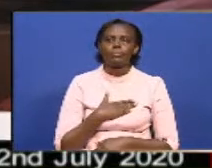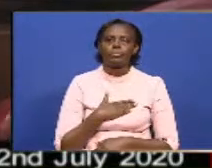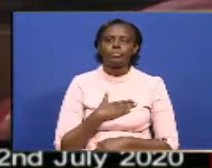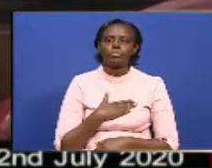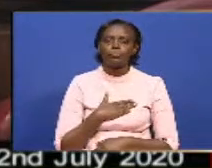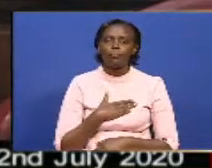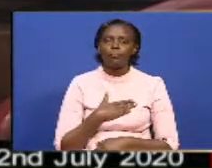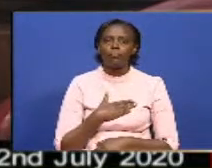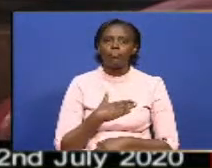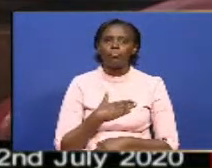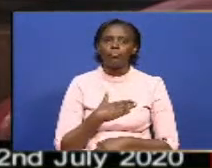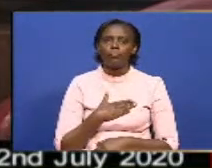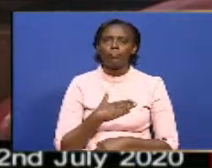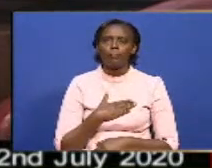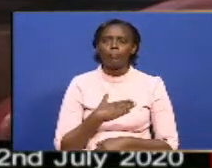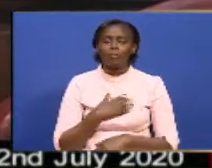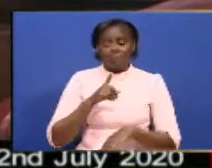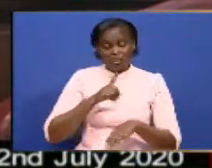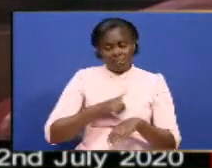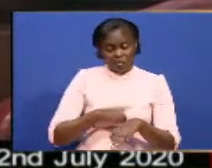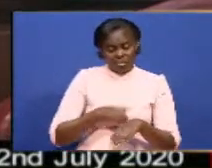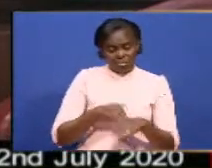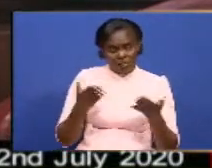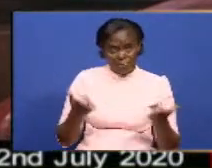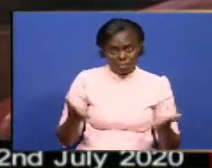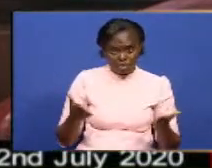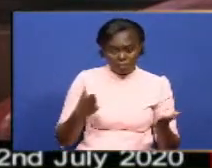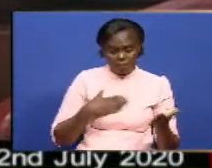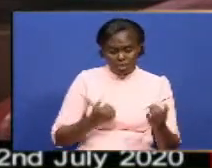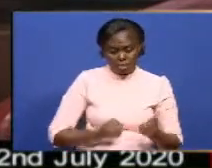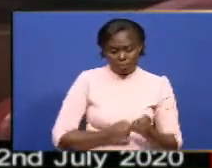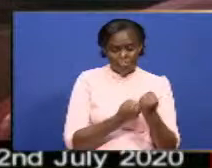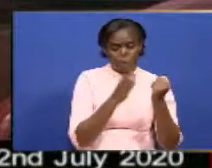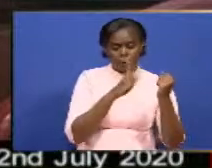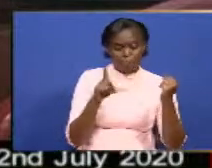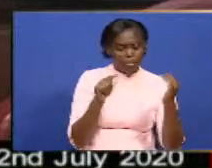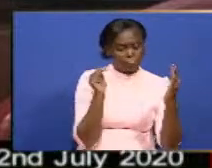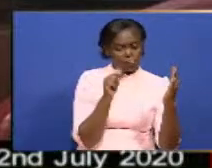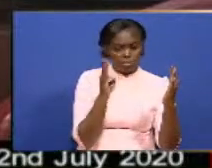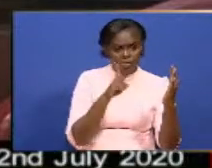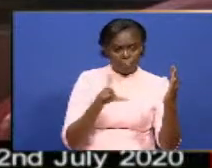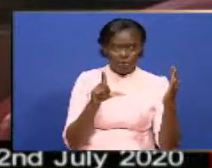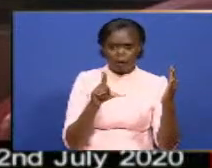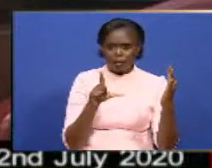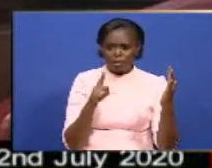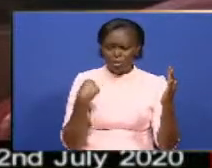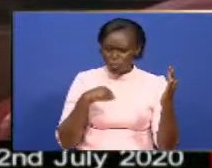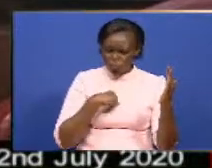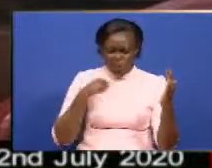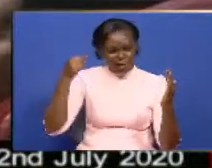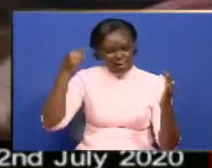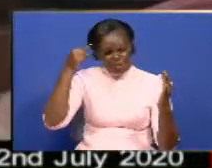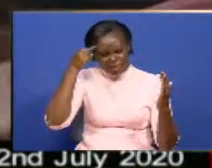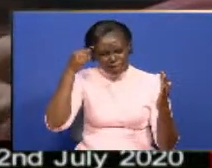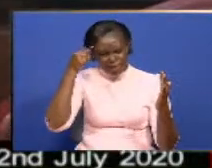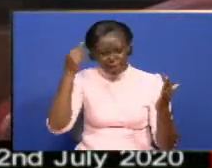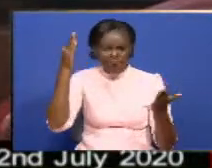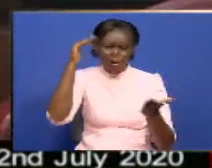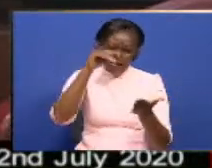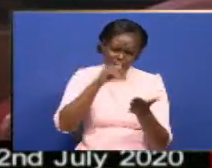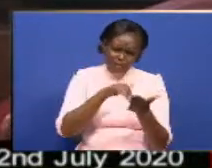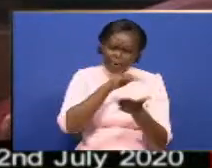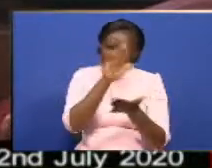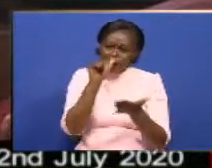Speaker, it is high time, and that's why I support this bill. It's high time for us to rethink the whole issue of